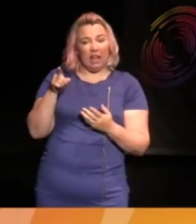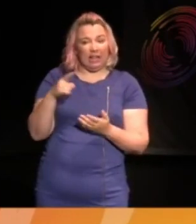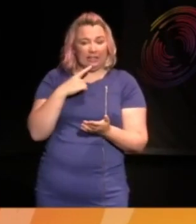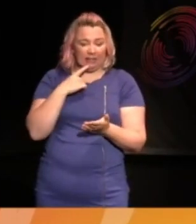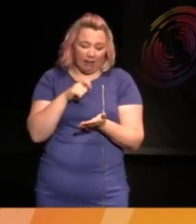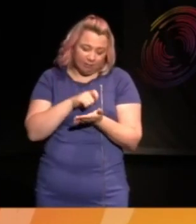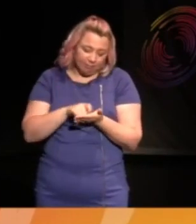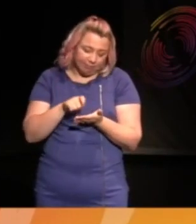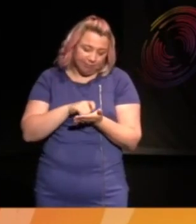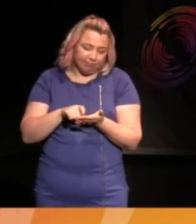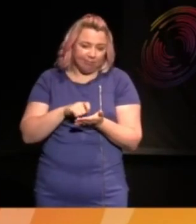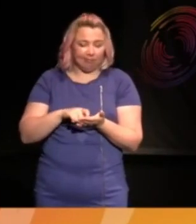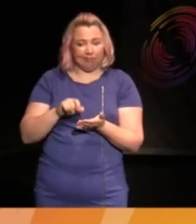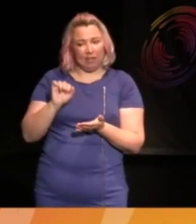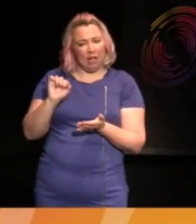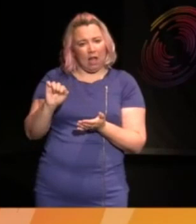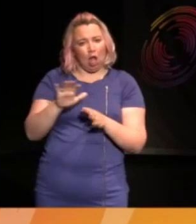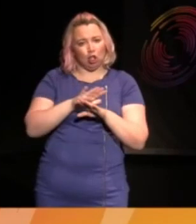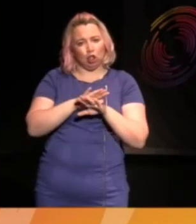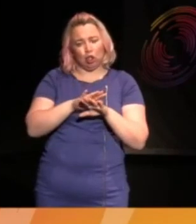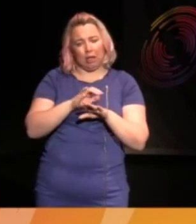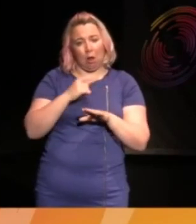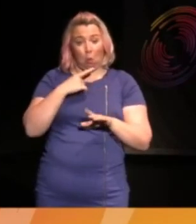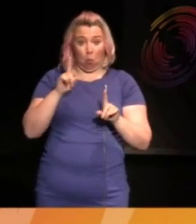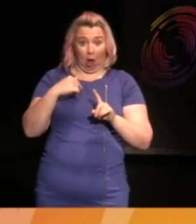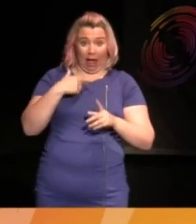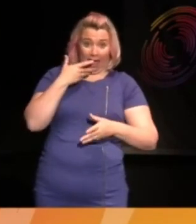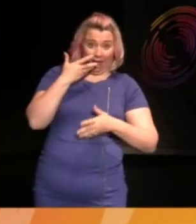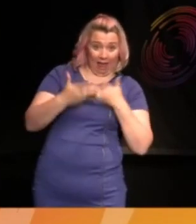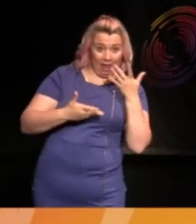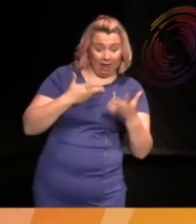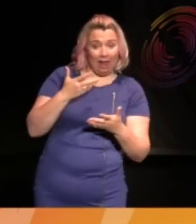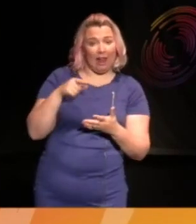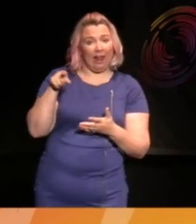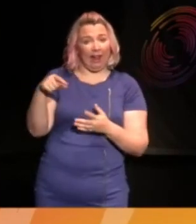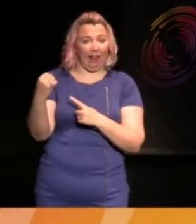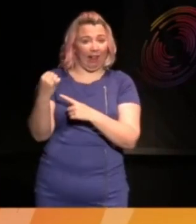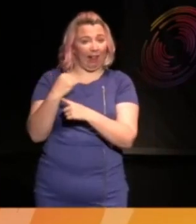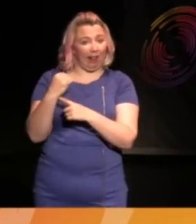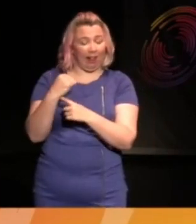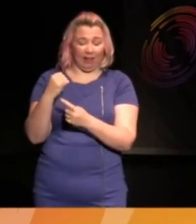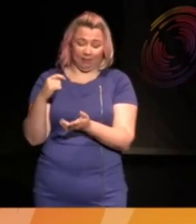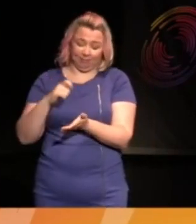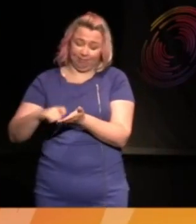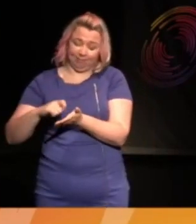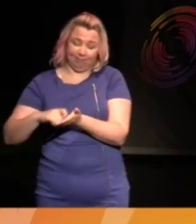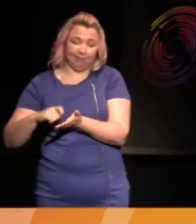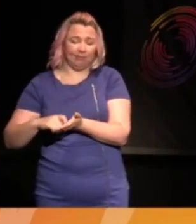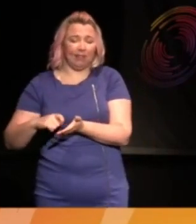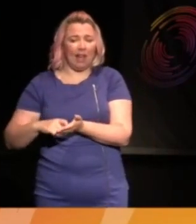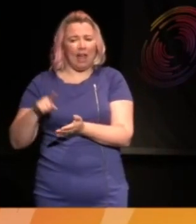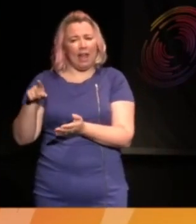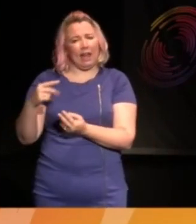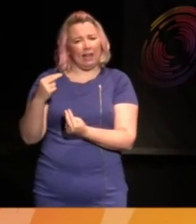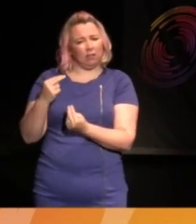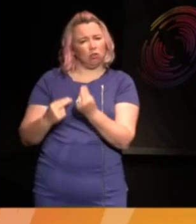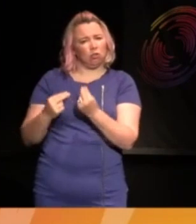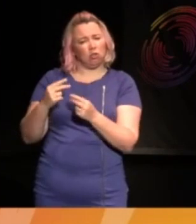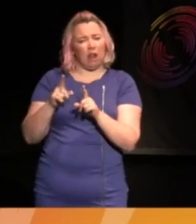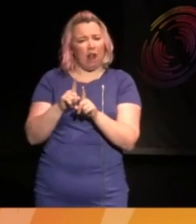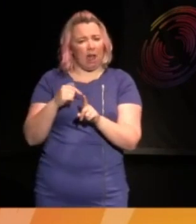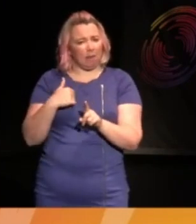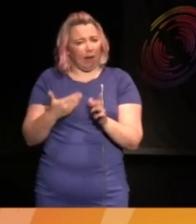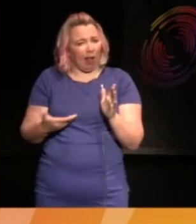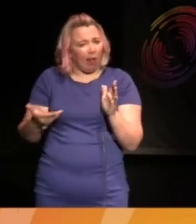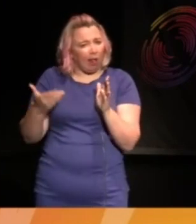not consistent with my medical condition. And I felt like he had judged me as a liar,